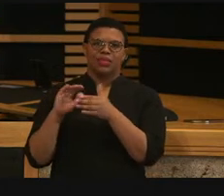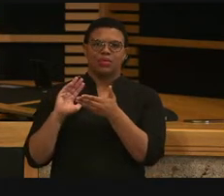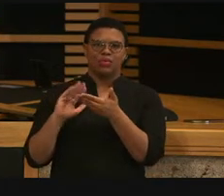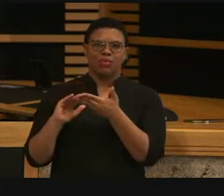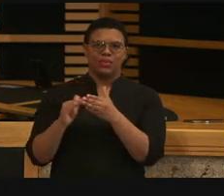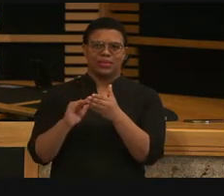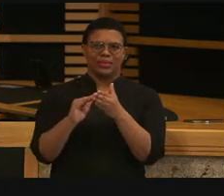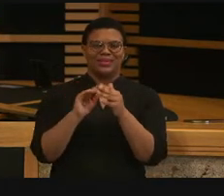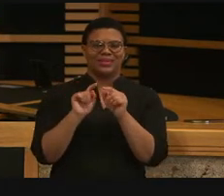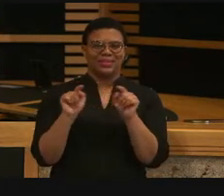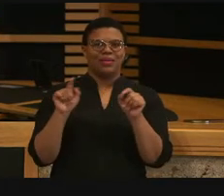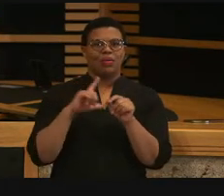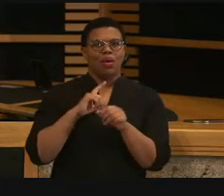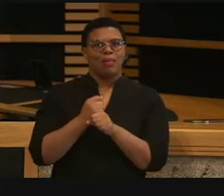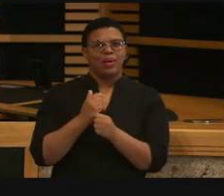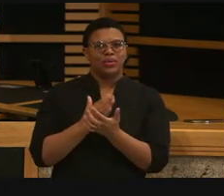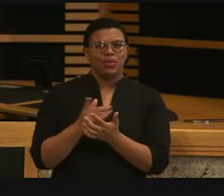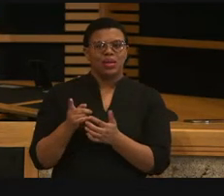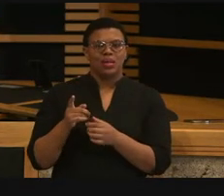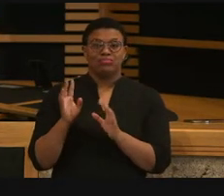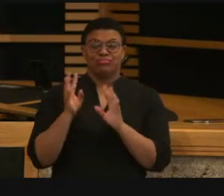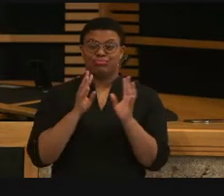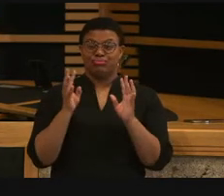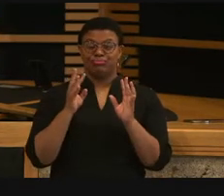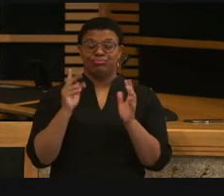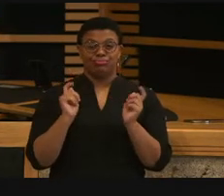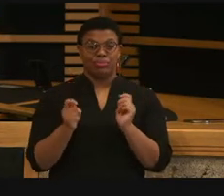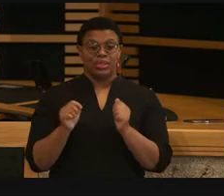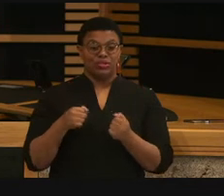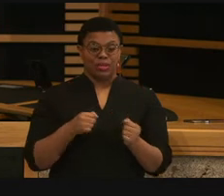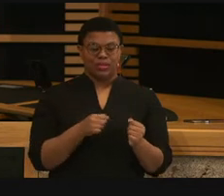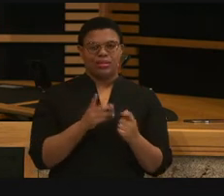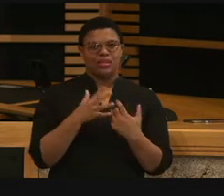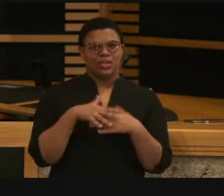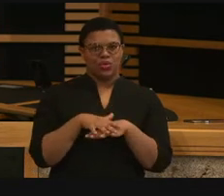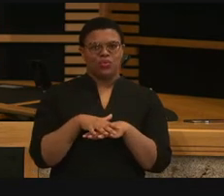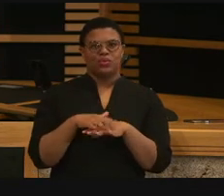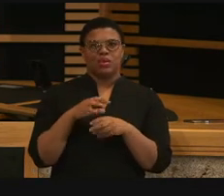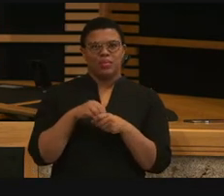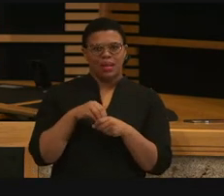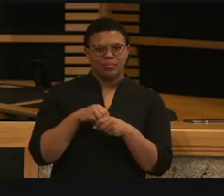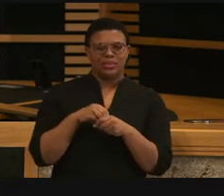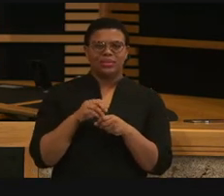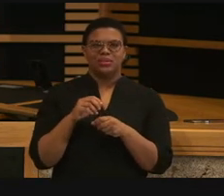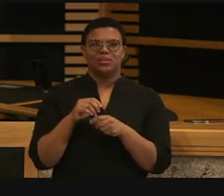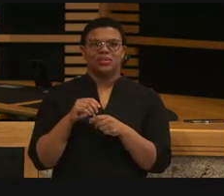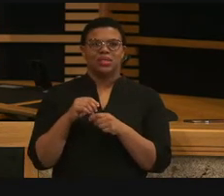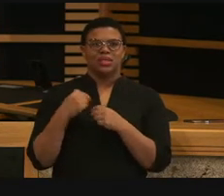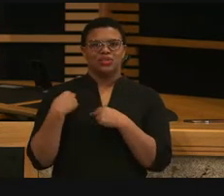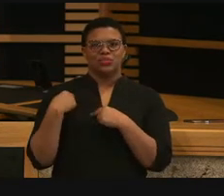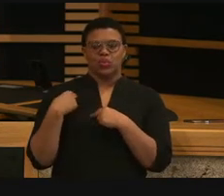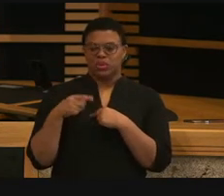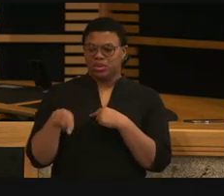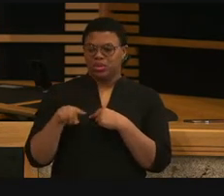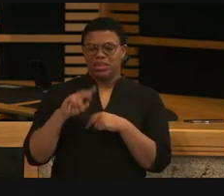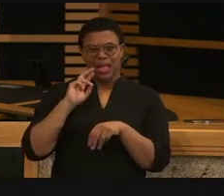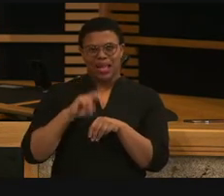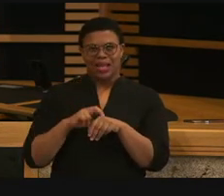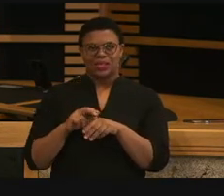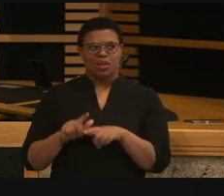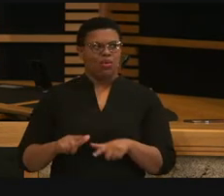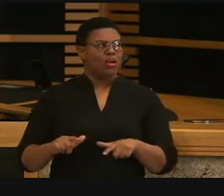communities, to ensure that the climate change response strategy is inclusive, participatory, and responsive to the local needs